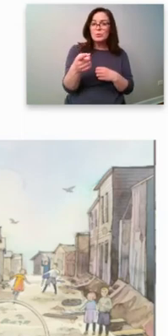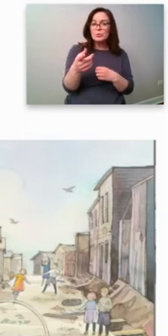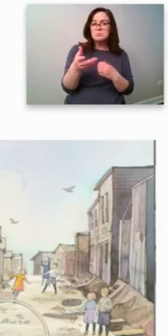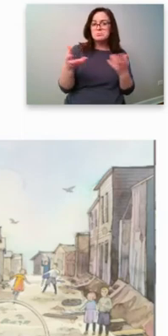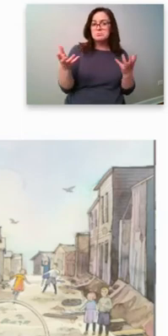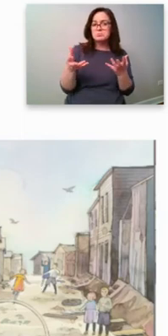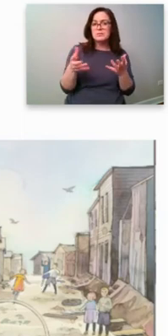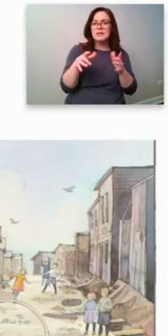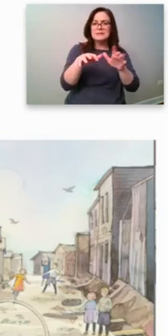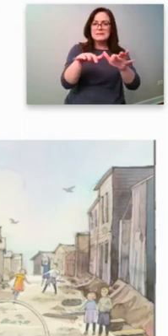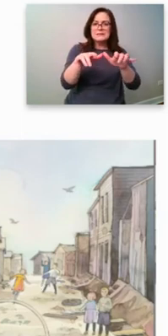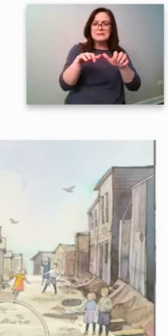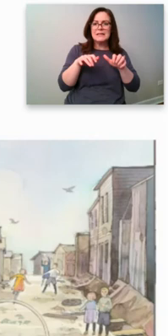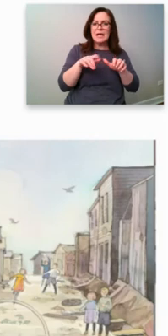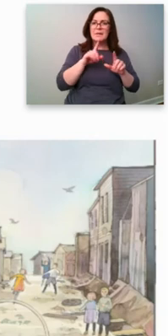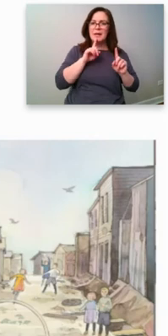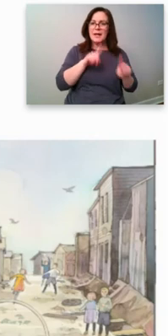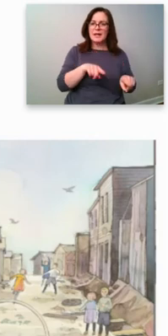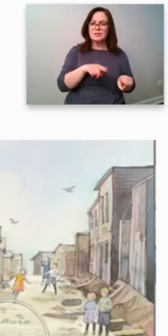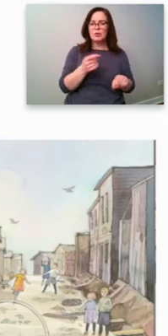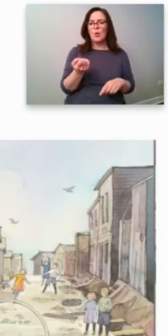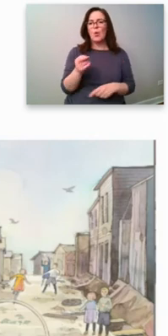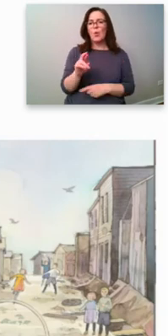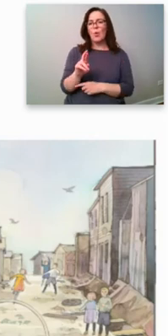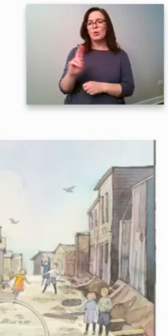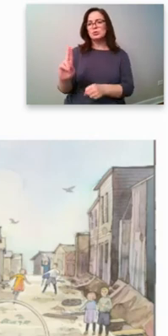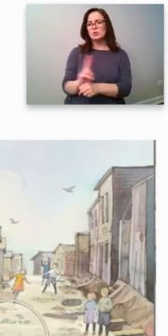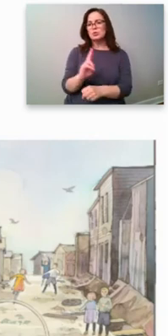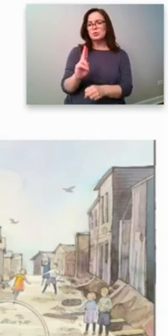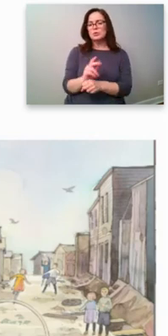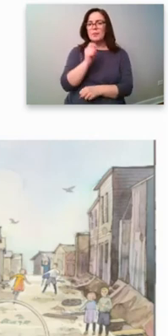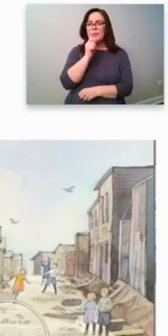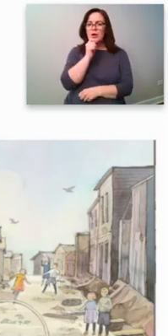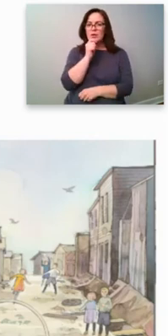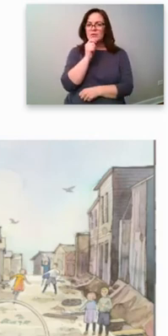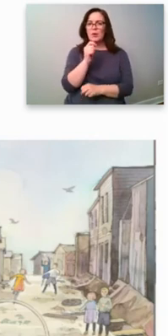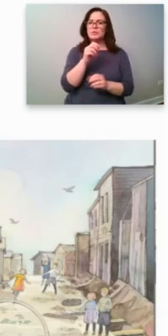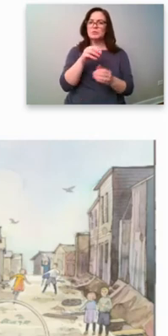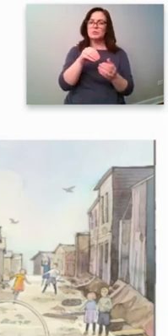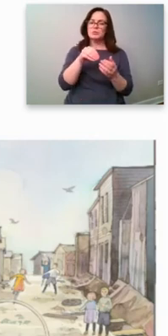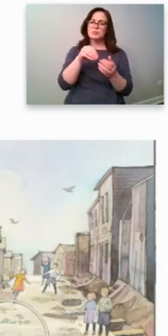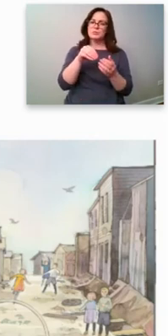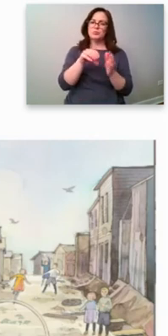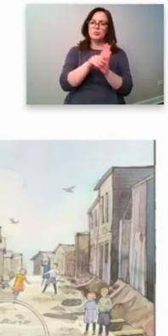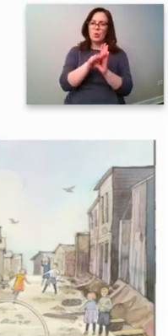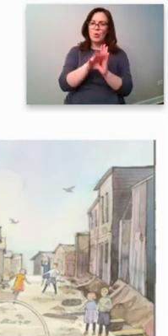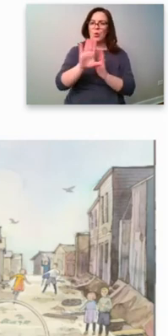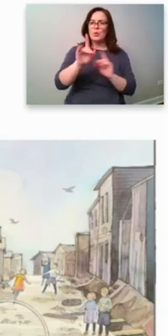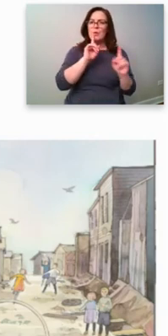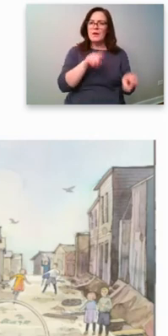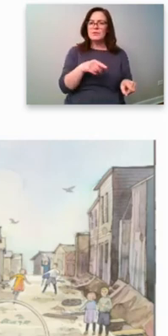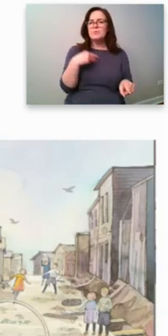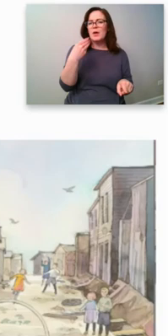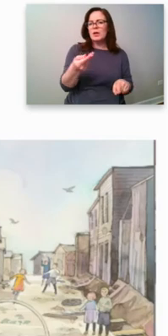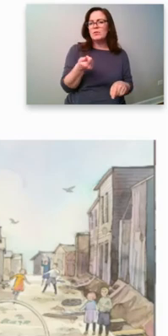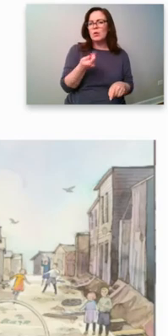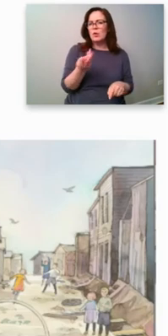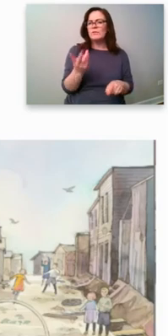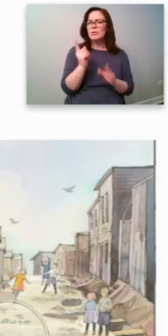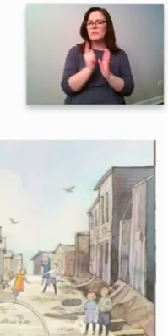is to type your answer here or use the microphone to record your answer. I will give you a couple minutes to do that.